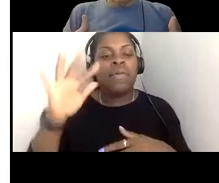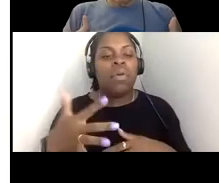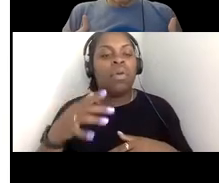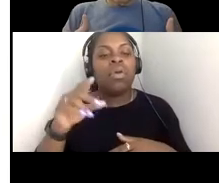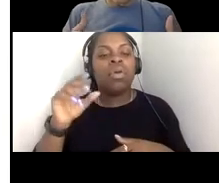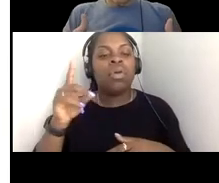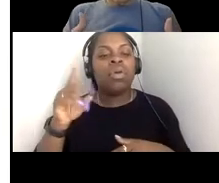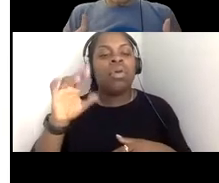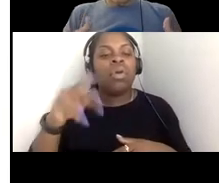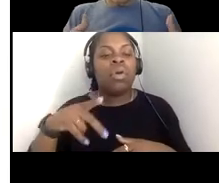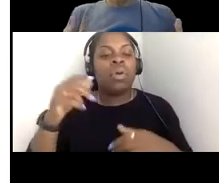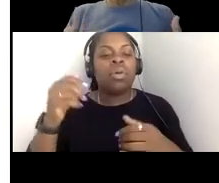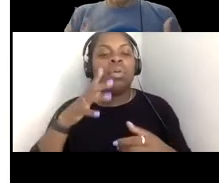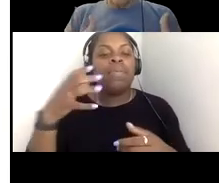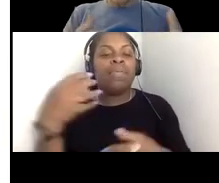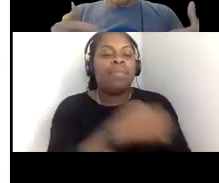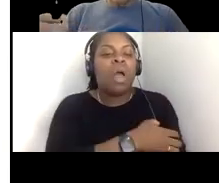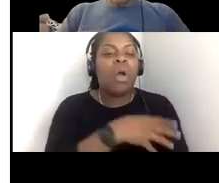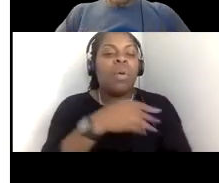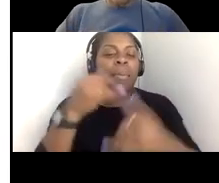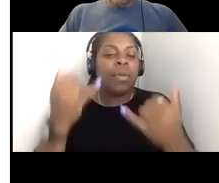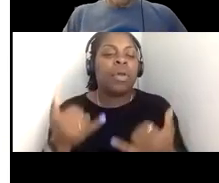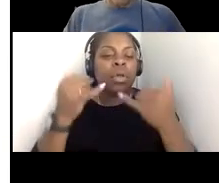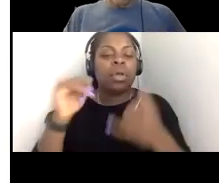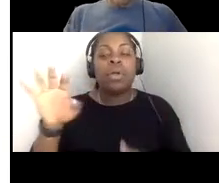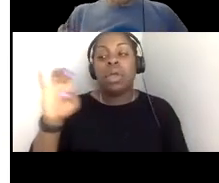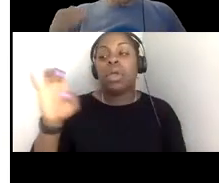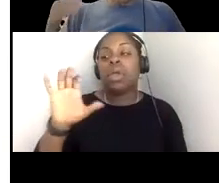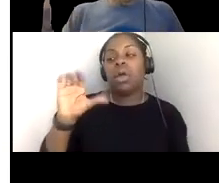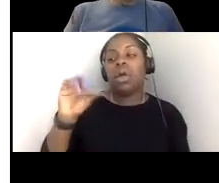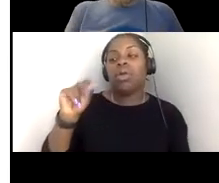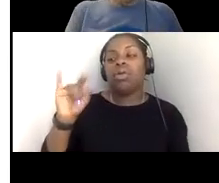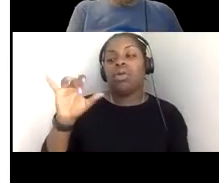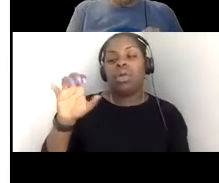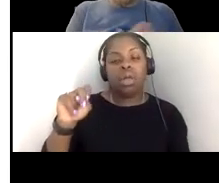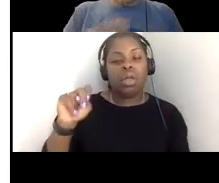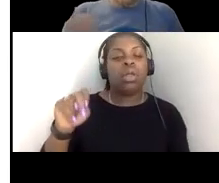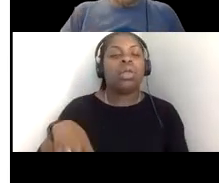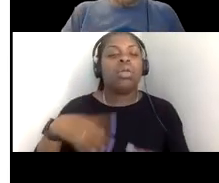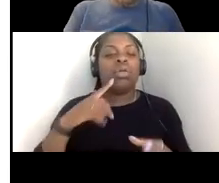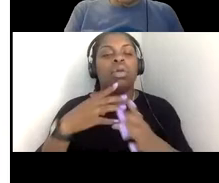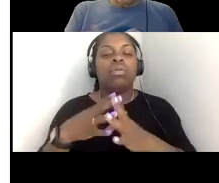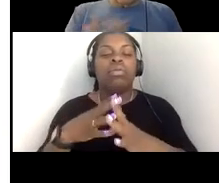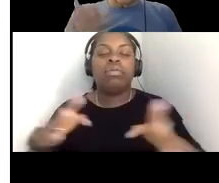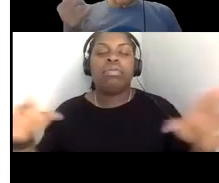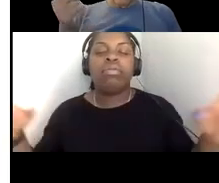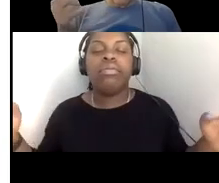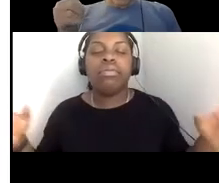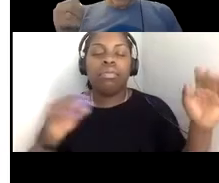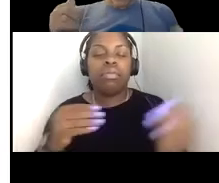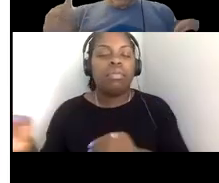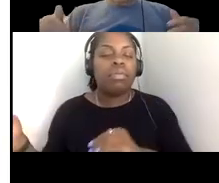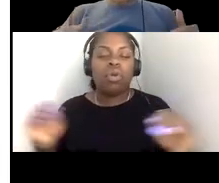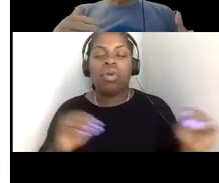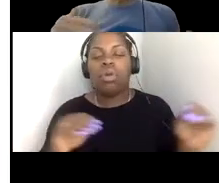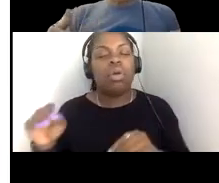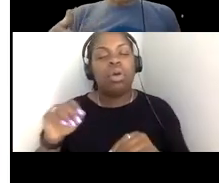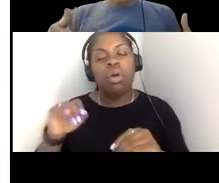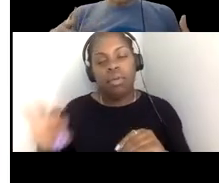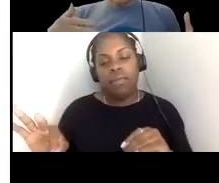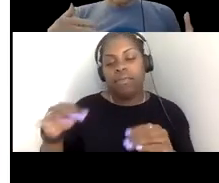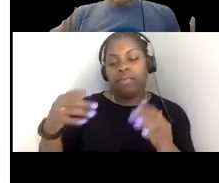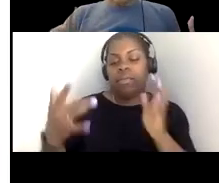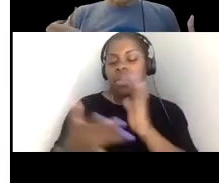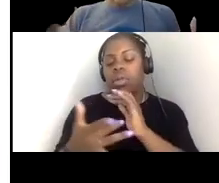looking at the powers and the presence of e-carceration, the broader notions of